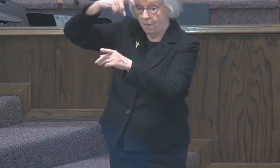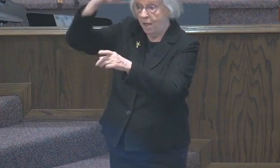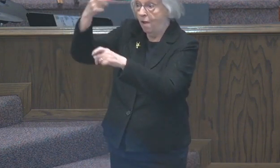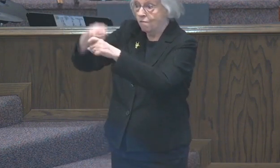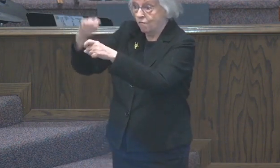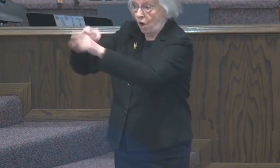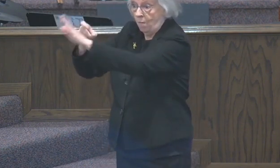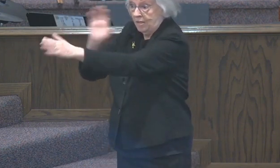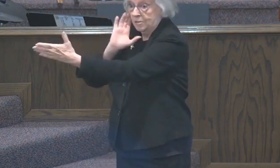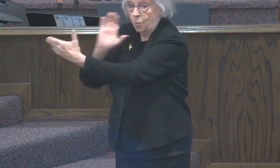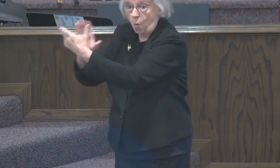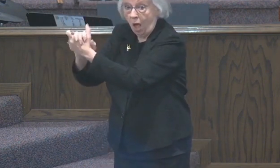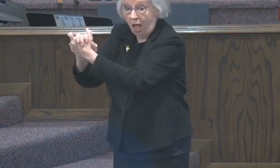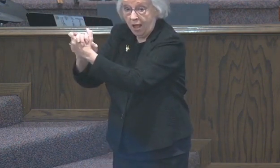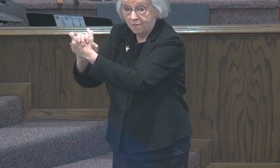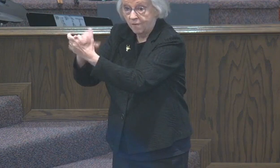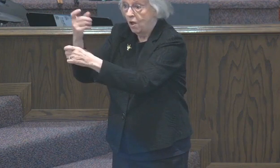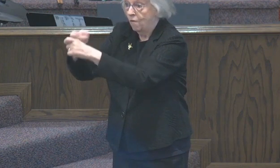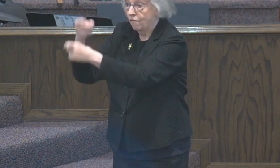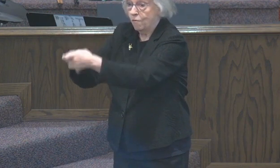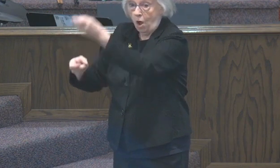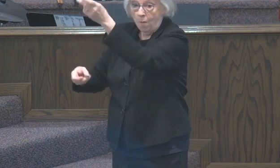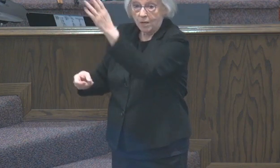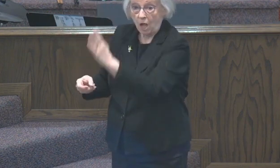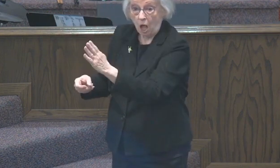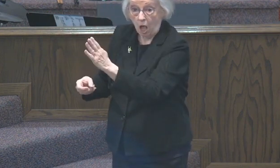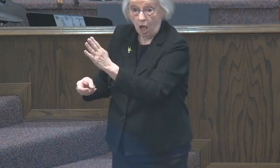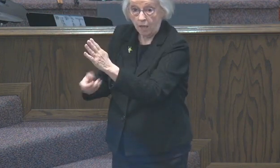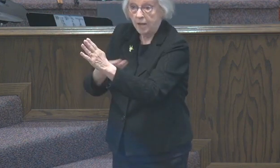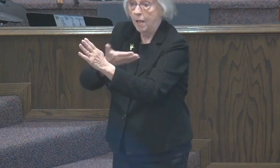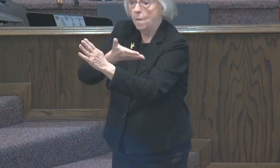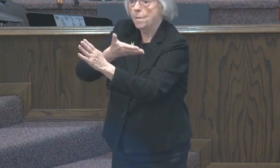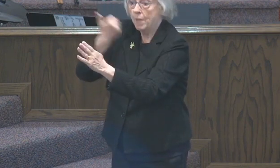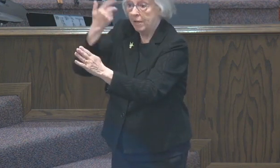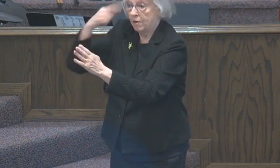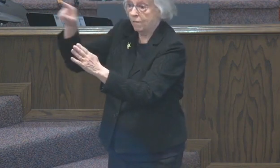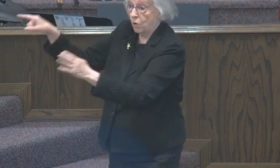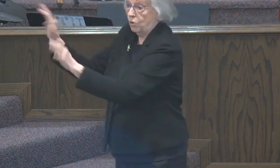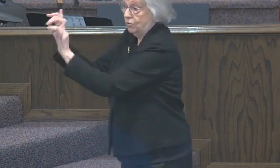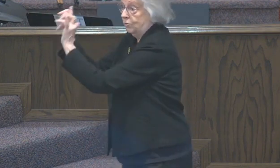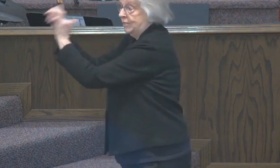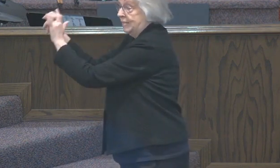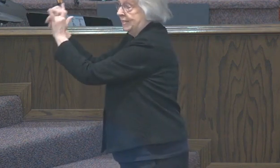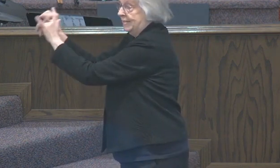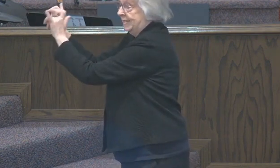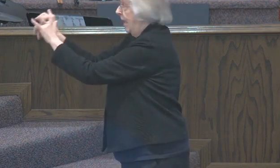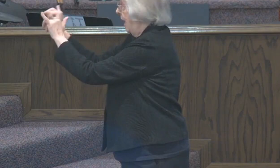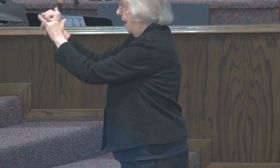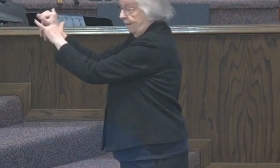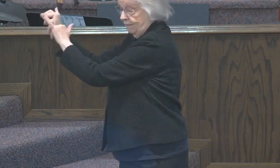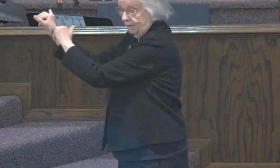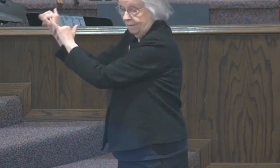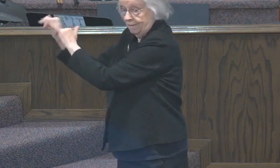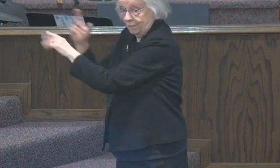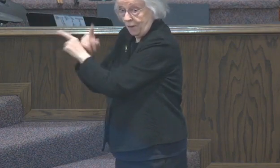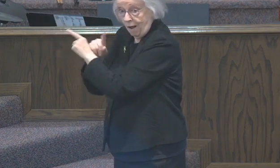wife. The quality of being able to grasp and comprehend what is